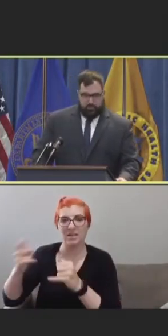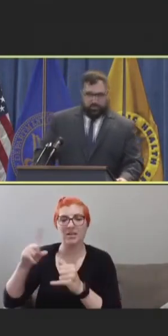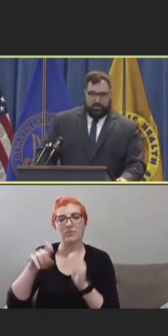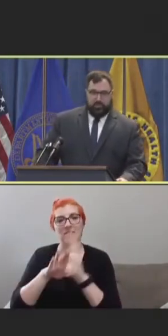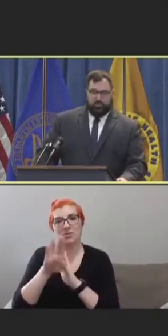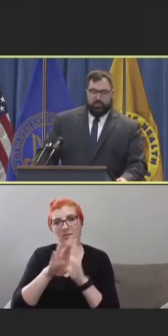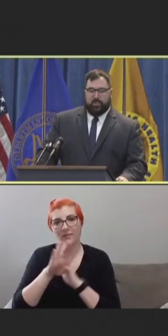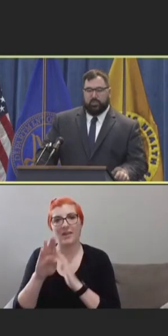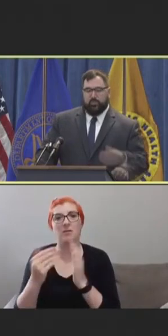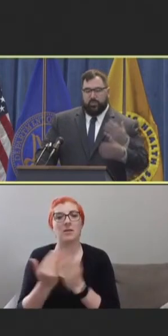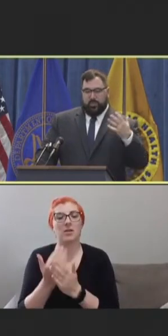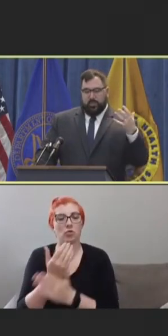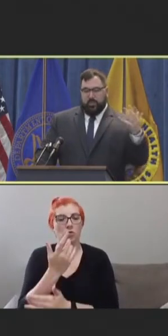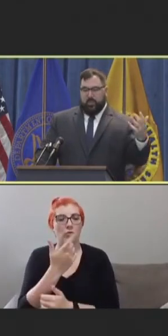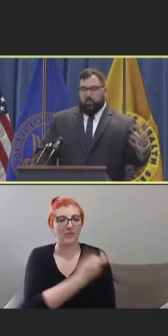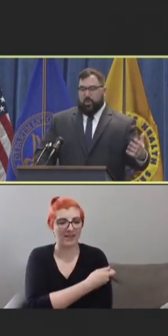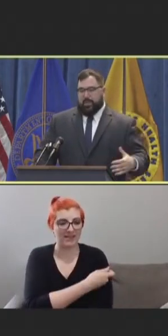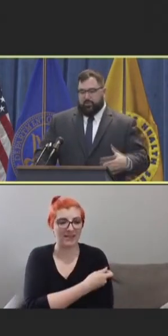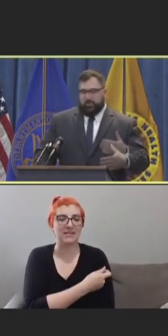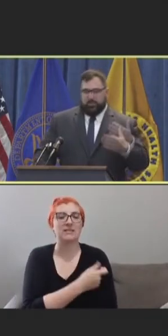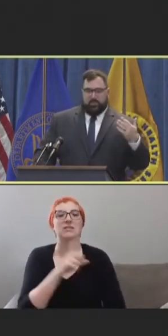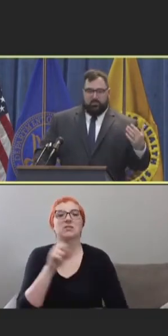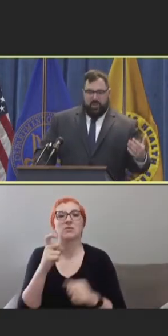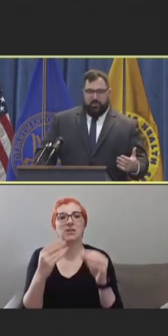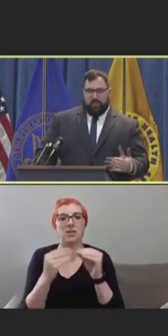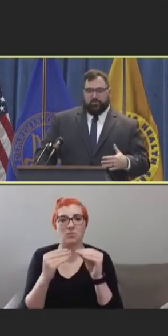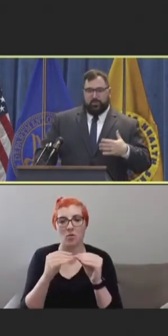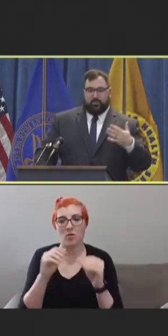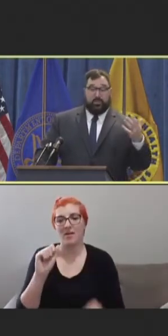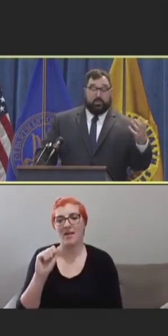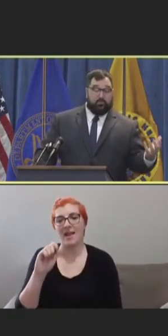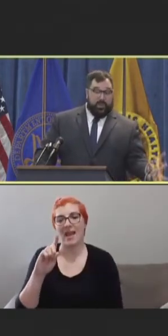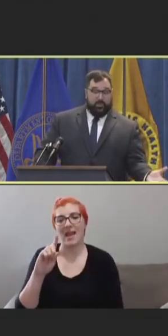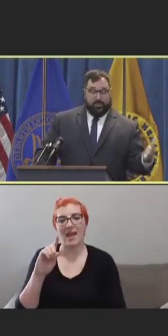Dr. Dowling was talking about, we need more adjuvants and better